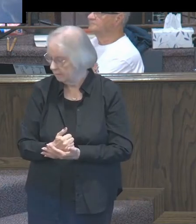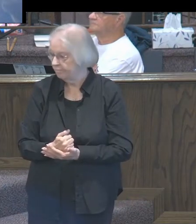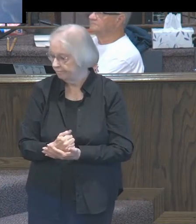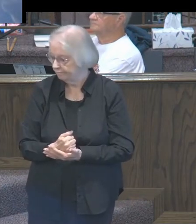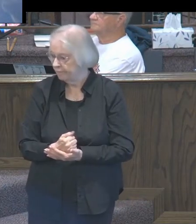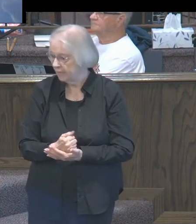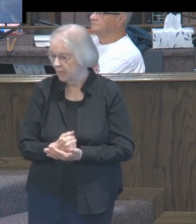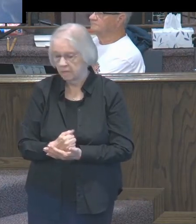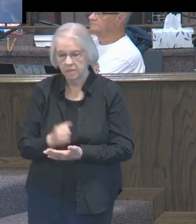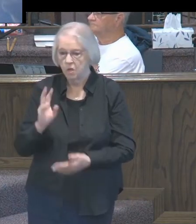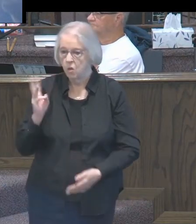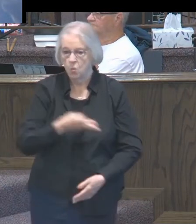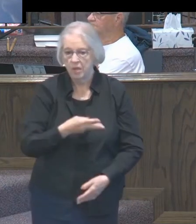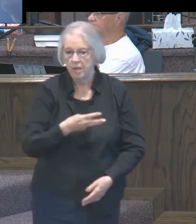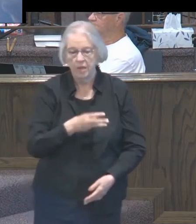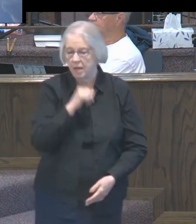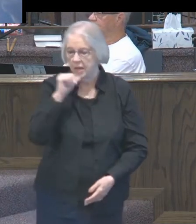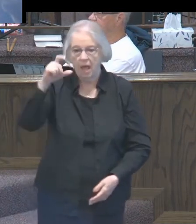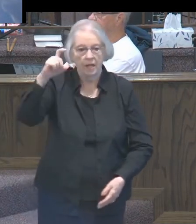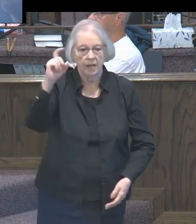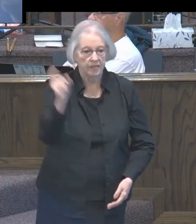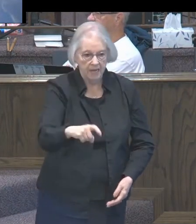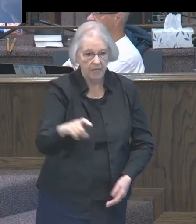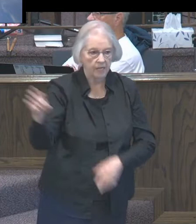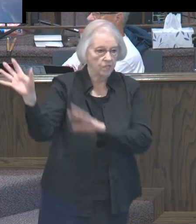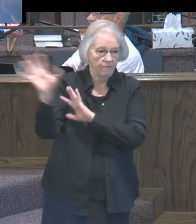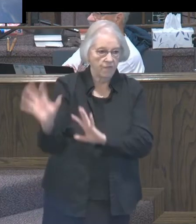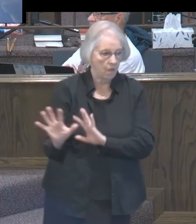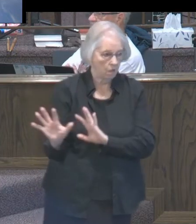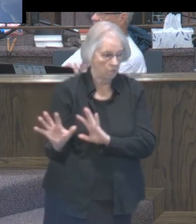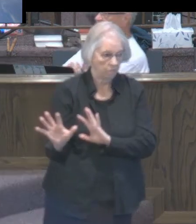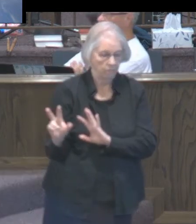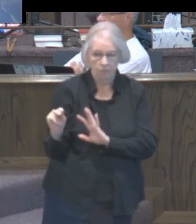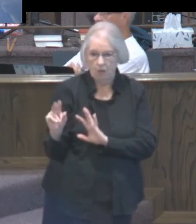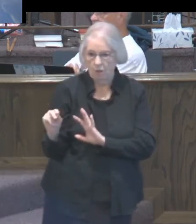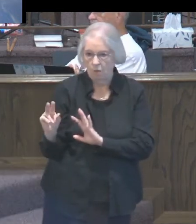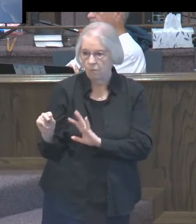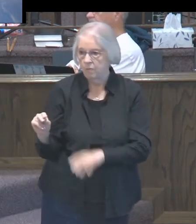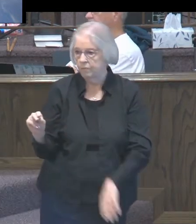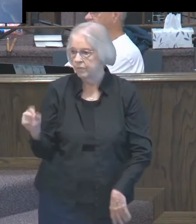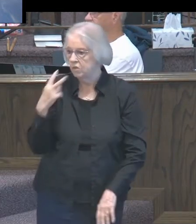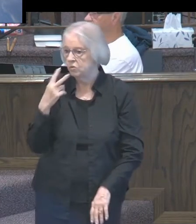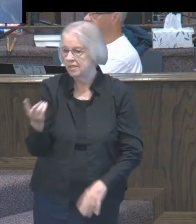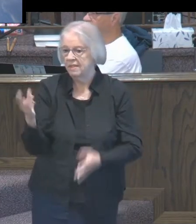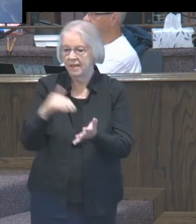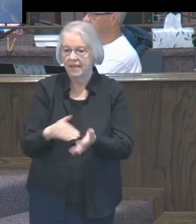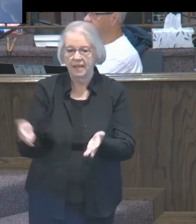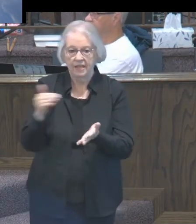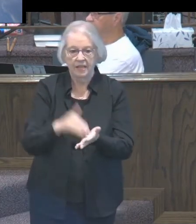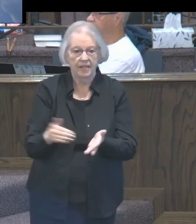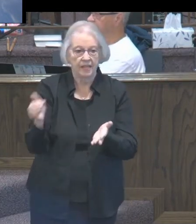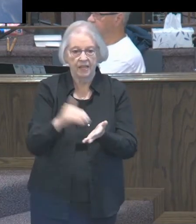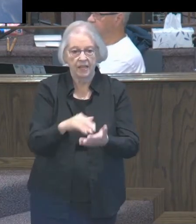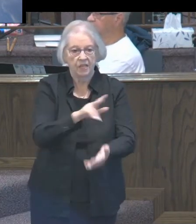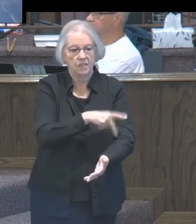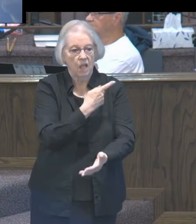we will not fear. Do not be afraid. You see that over and over and over in Scripture. Do not